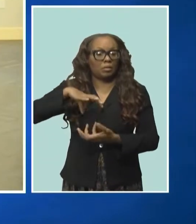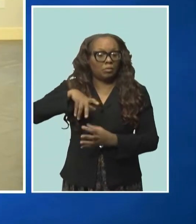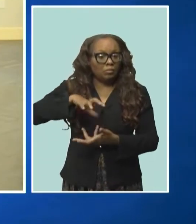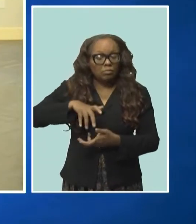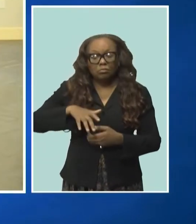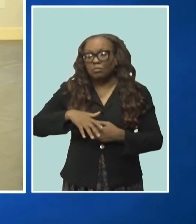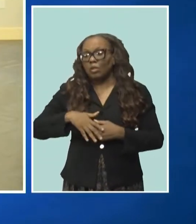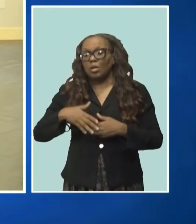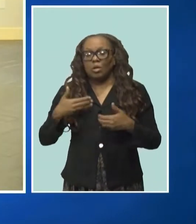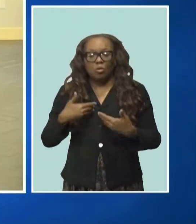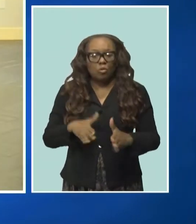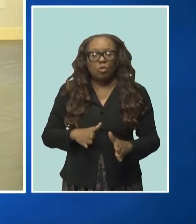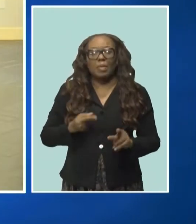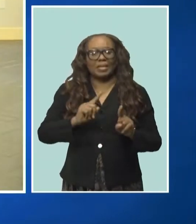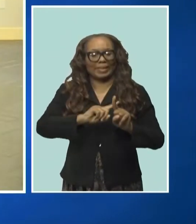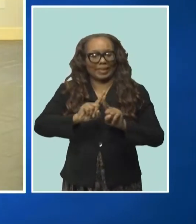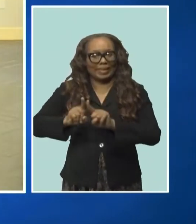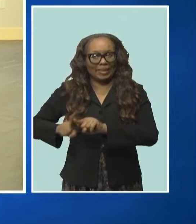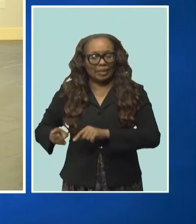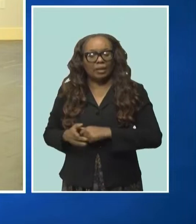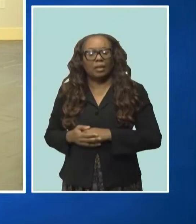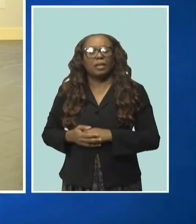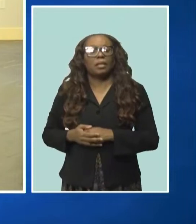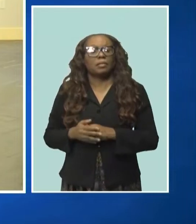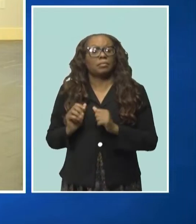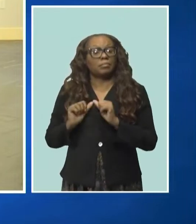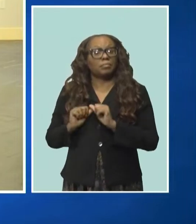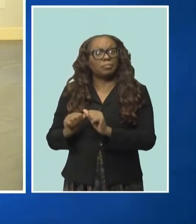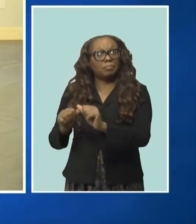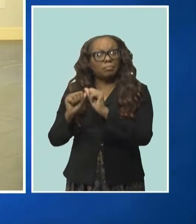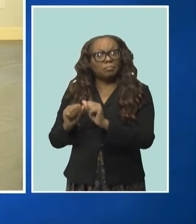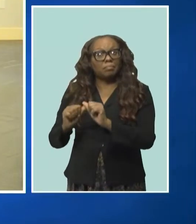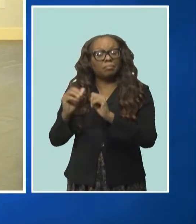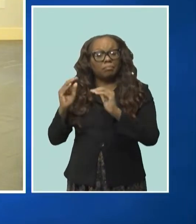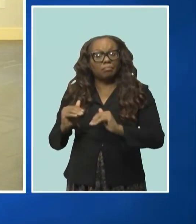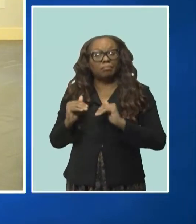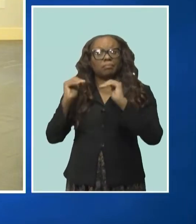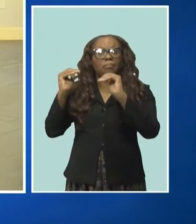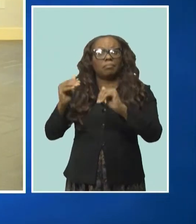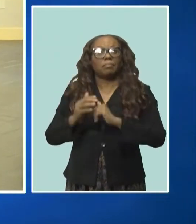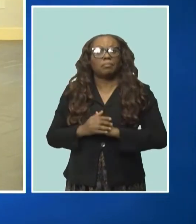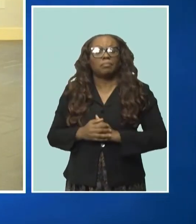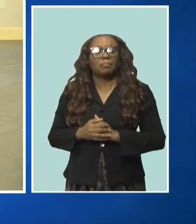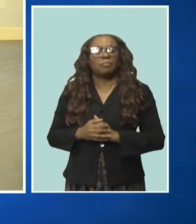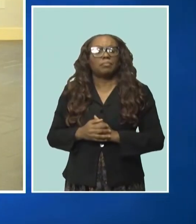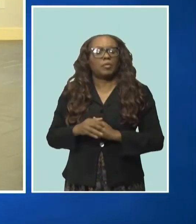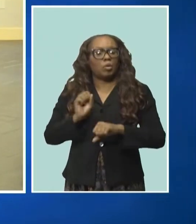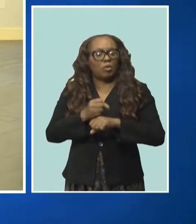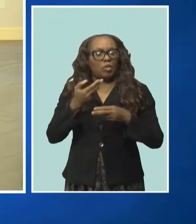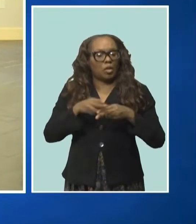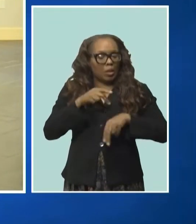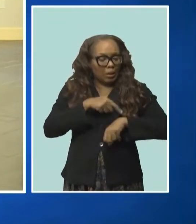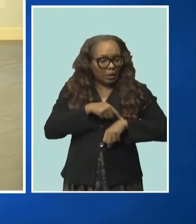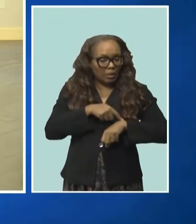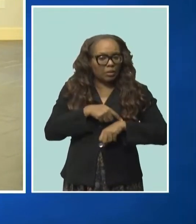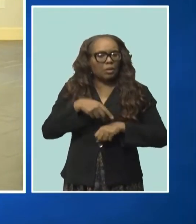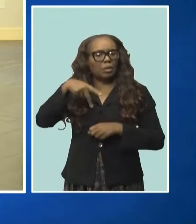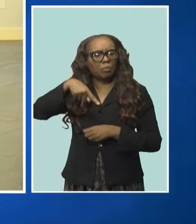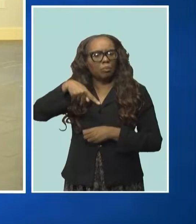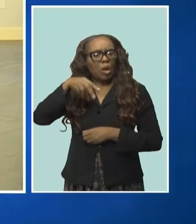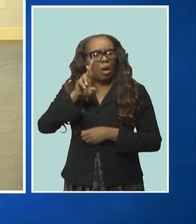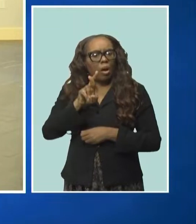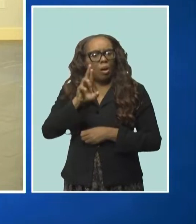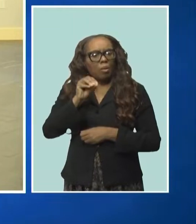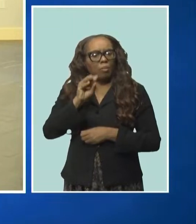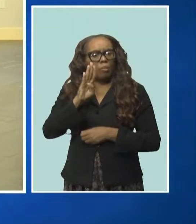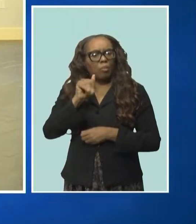and what's not. And he went on to do even better. Past his probationary period, he continued to